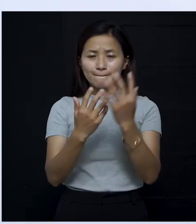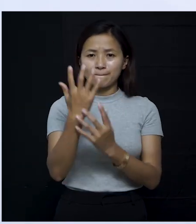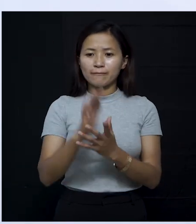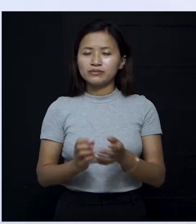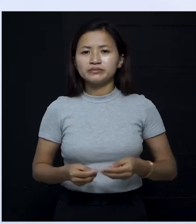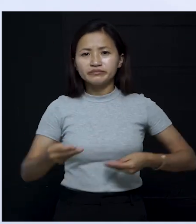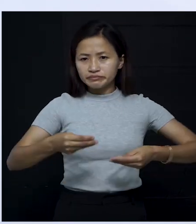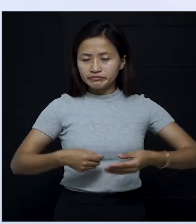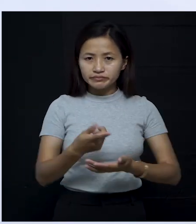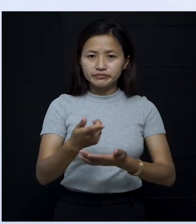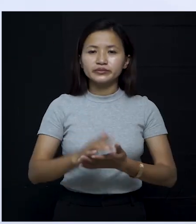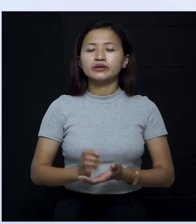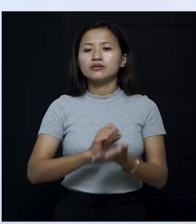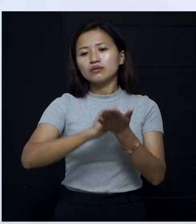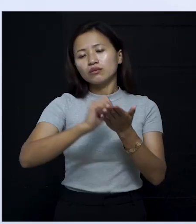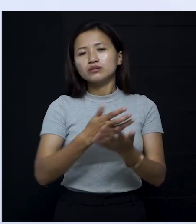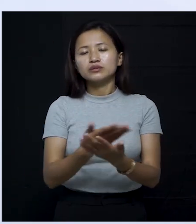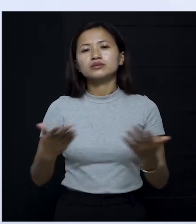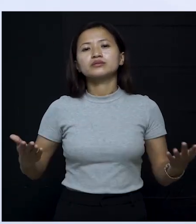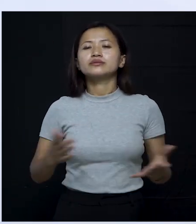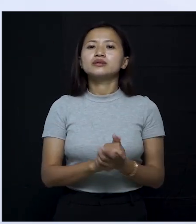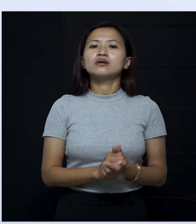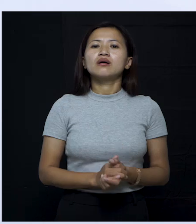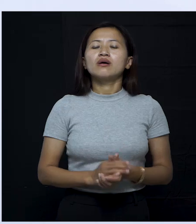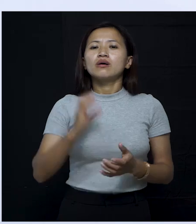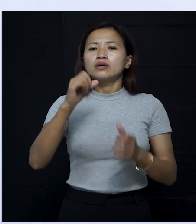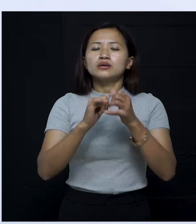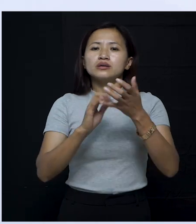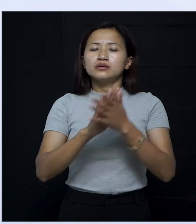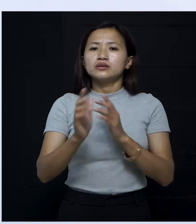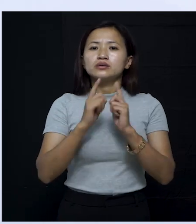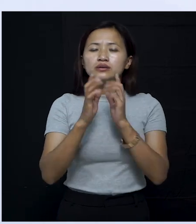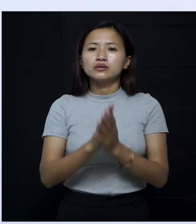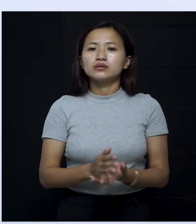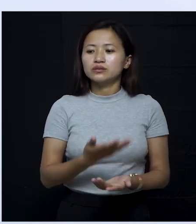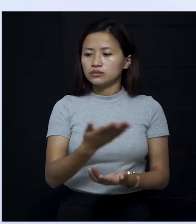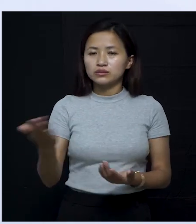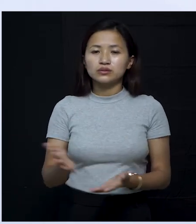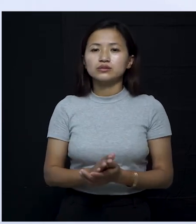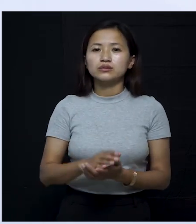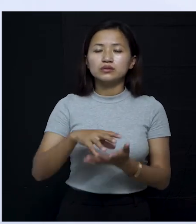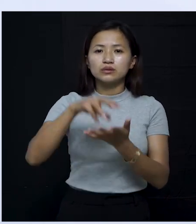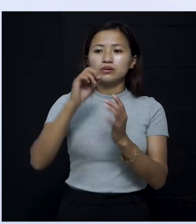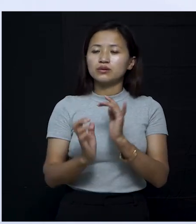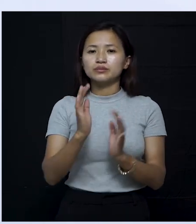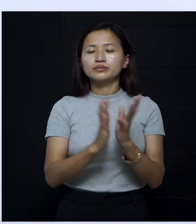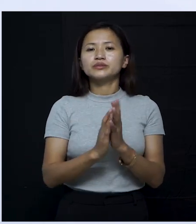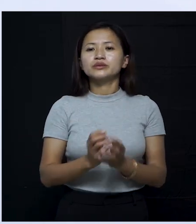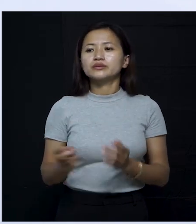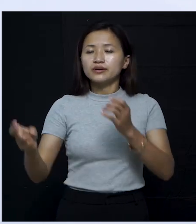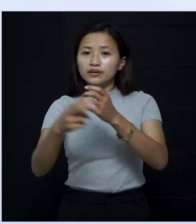So you can write all those things, okay. So when we say cash crops, we are talking about those crops that are